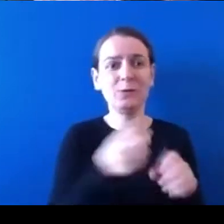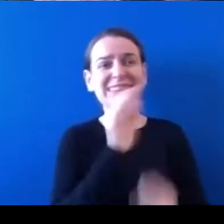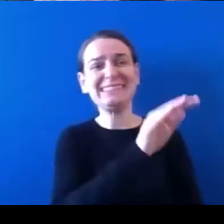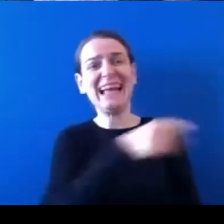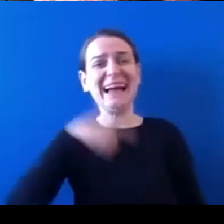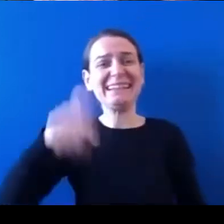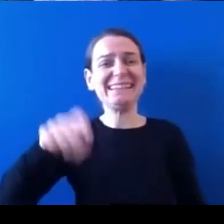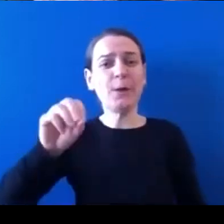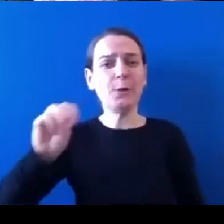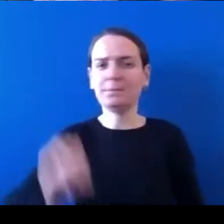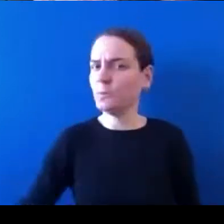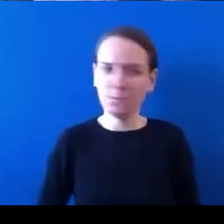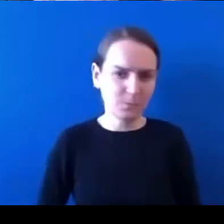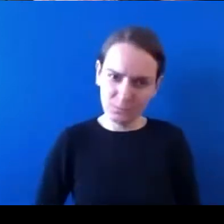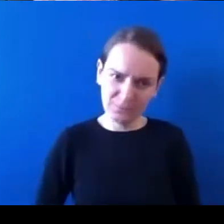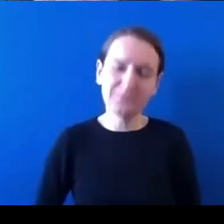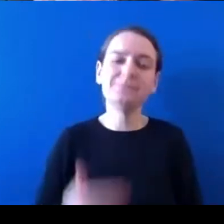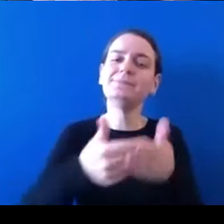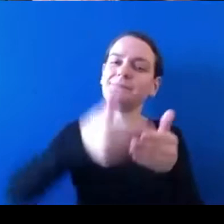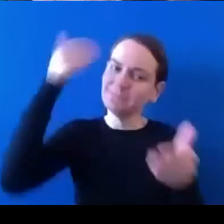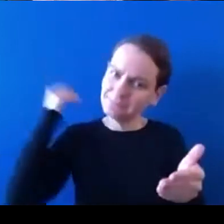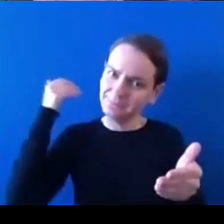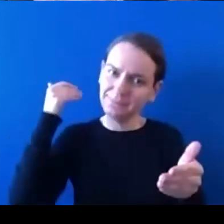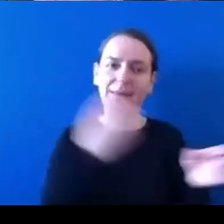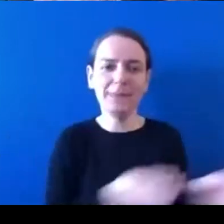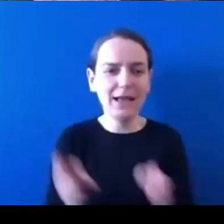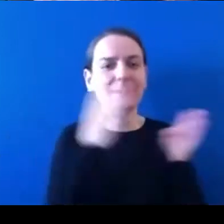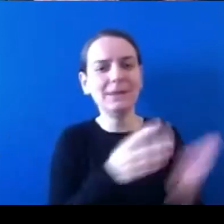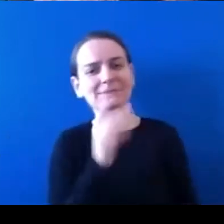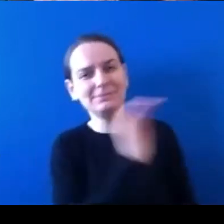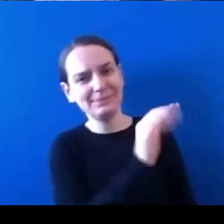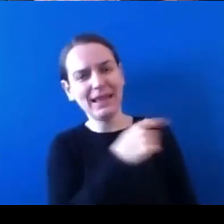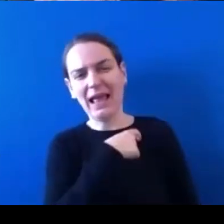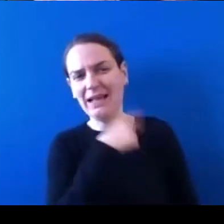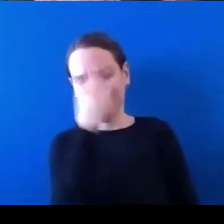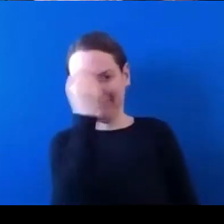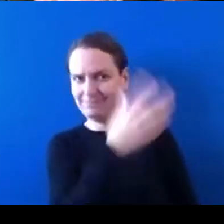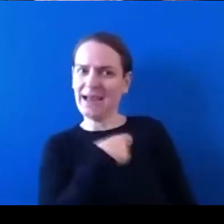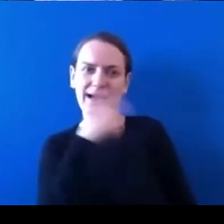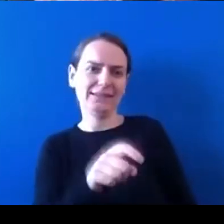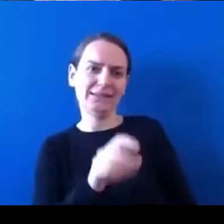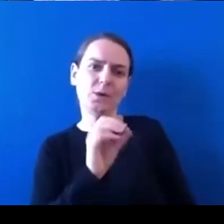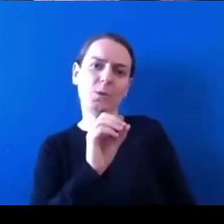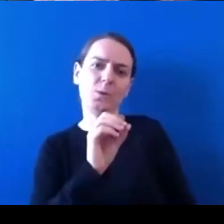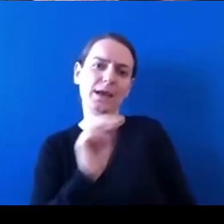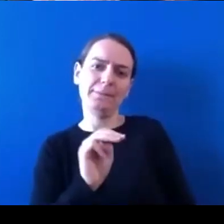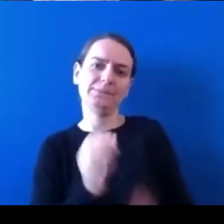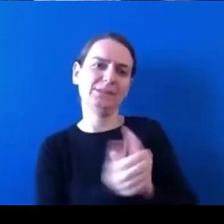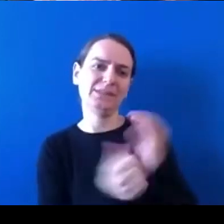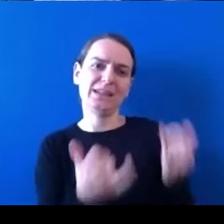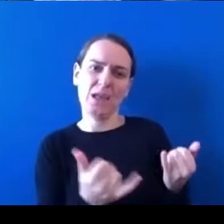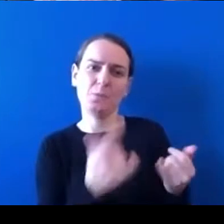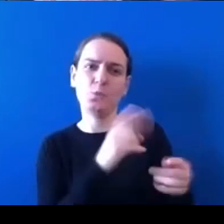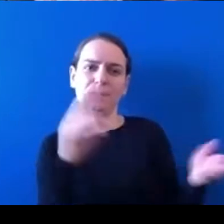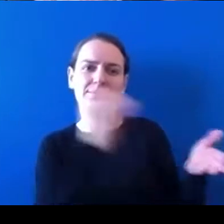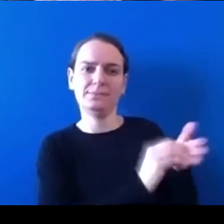an early move-in date before orientation because you are busy and scheduled during orientation and